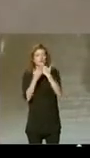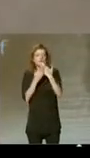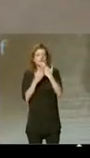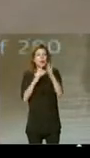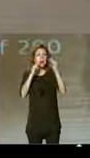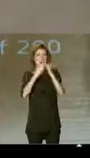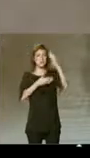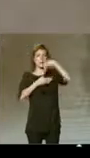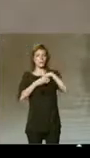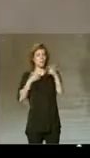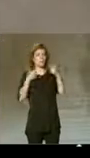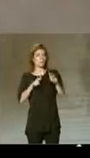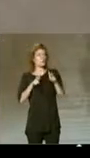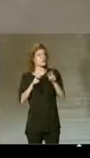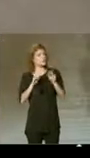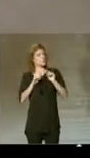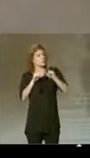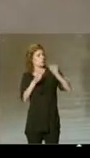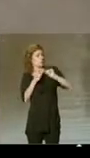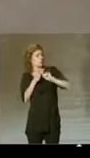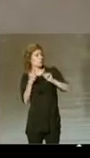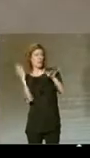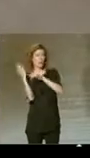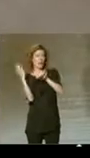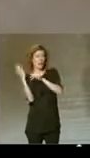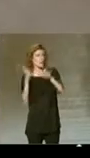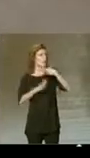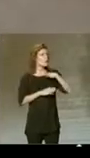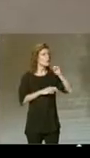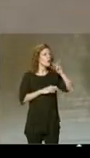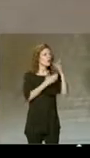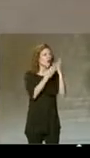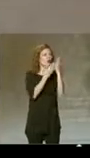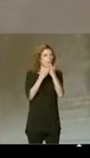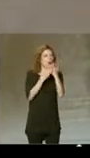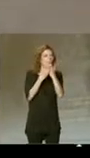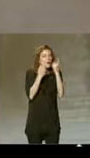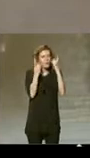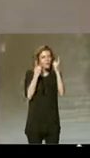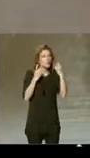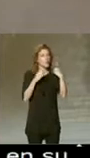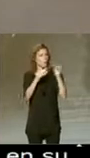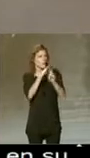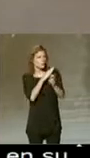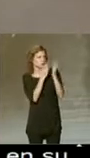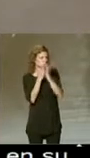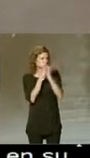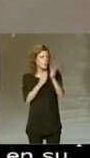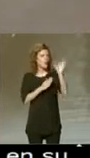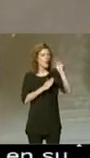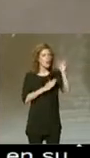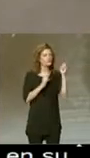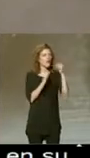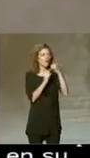who study at their office with a computer, others just hear the lessons through the phone on